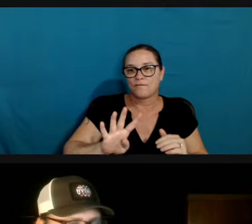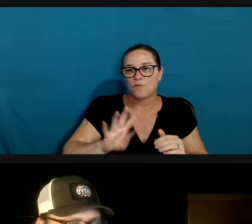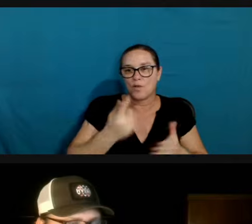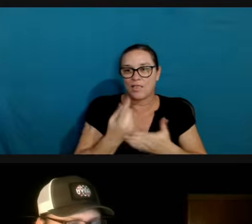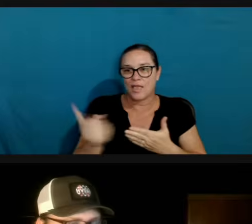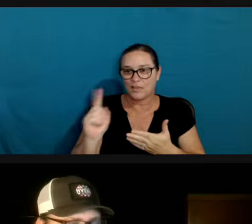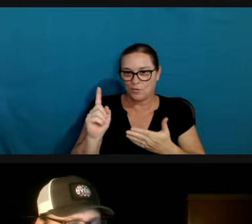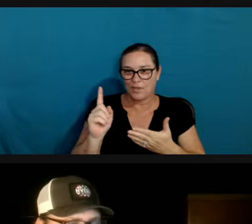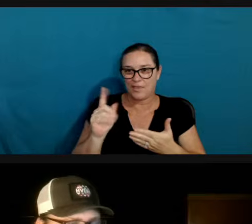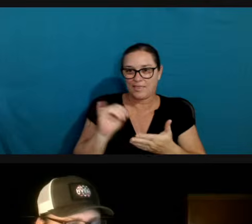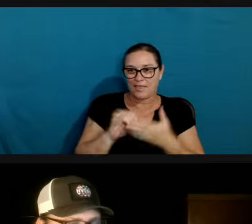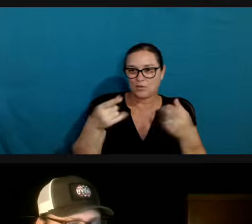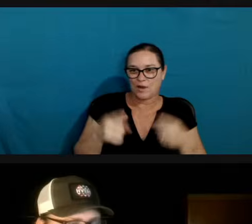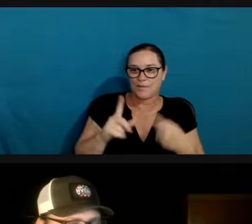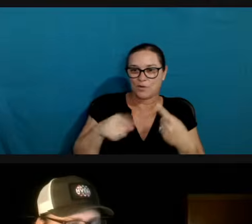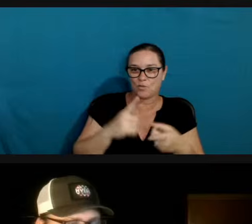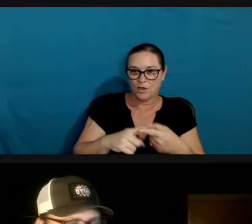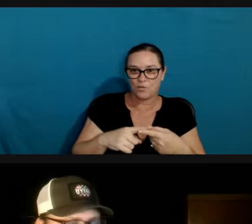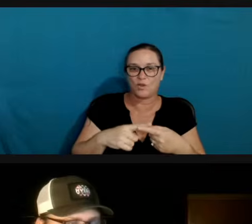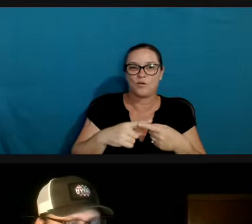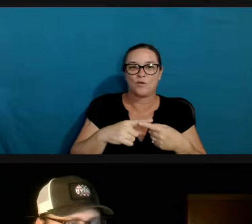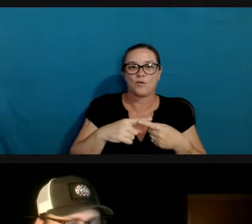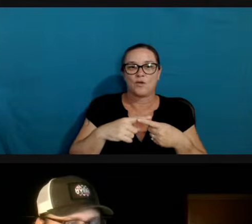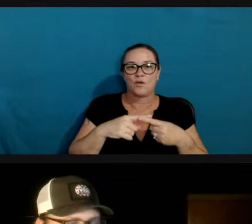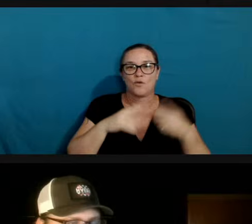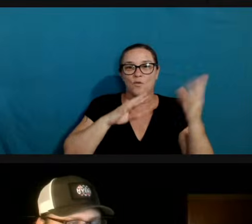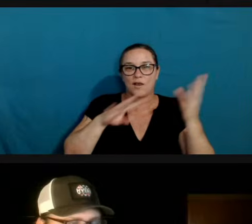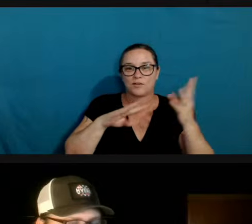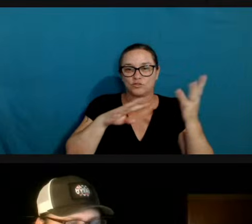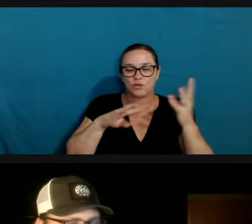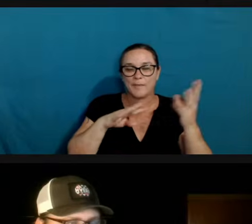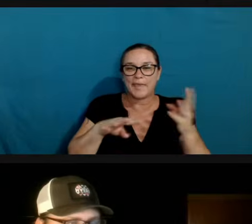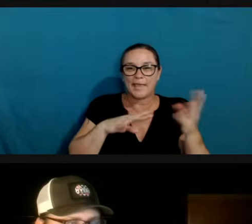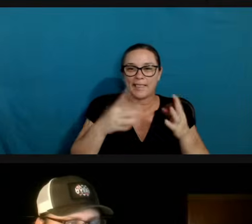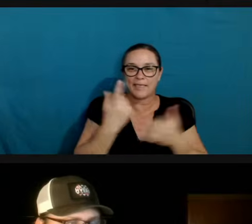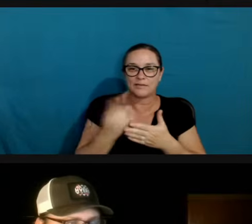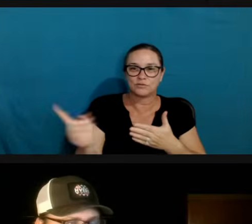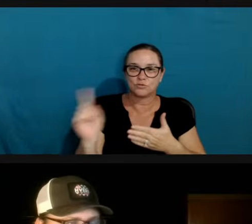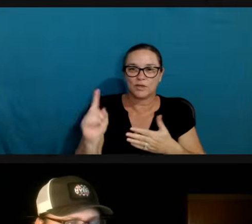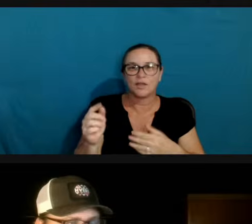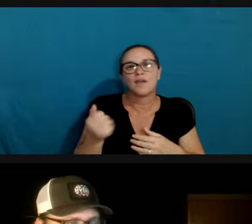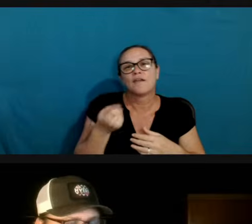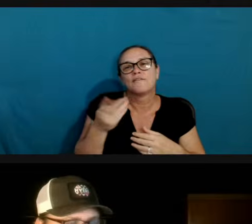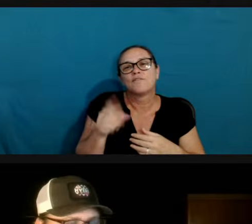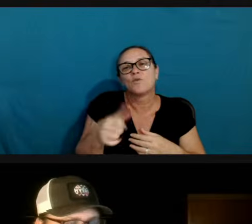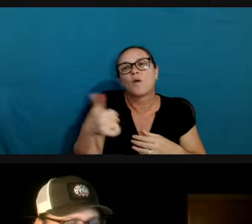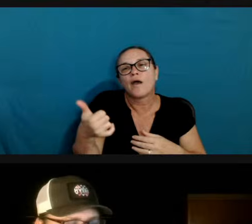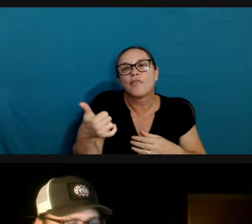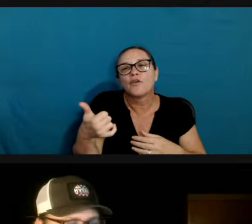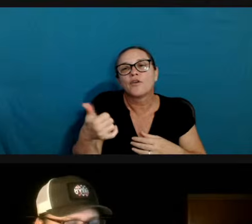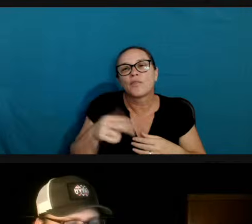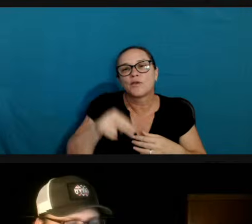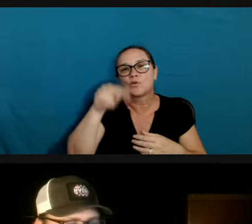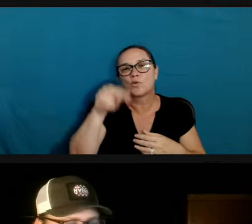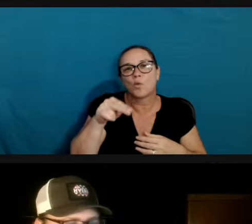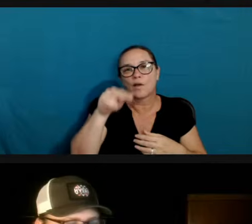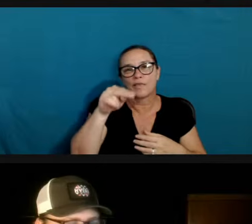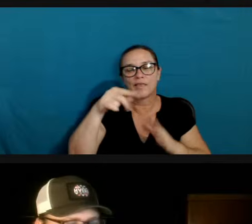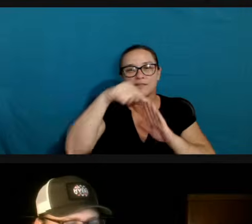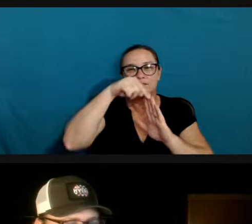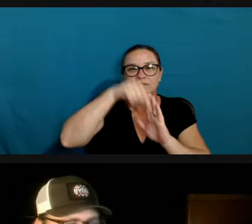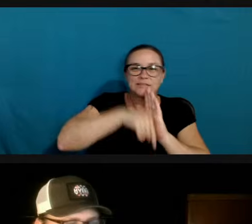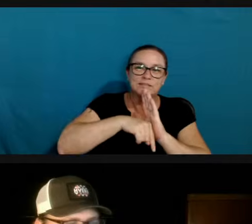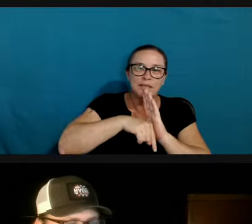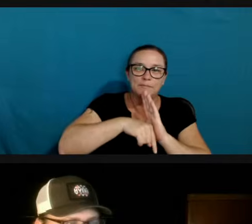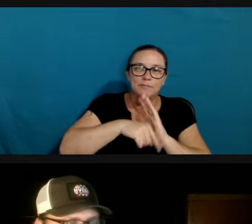while we were on air. A couple of other events here on North Hawaiian Island, deep settling events as